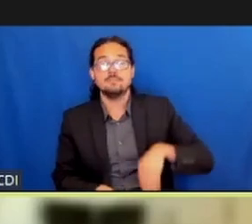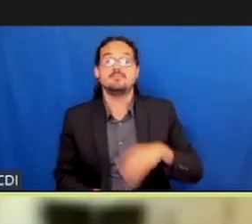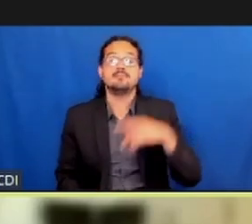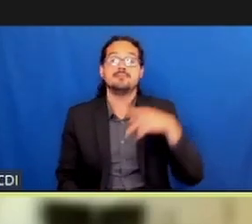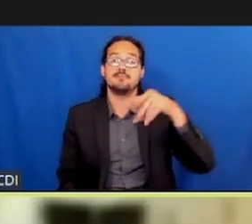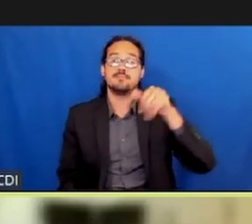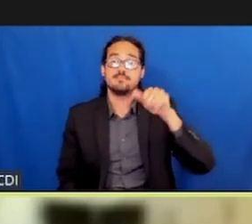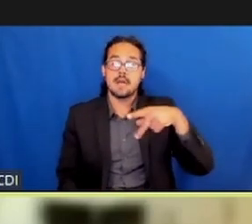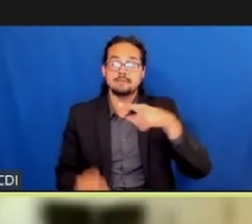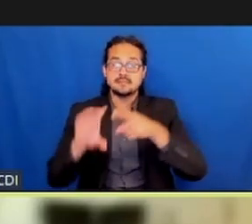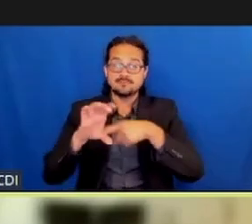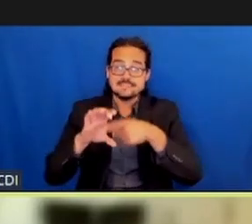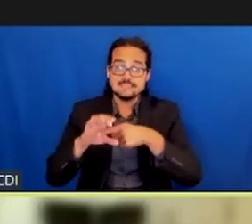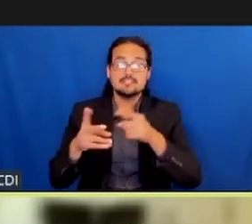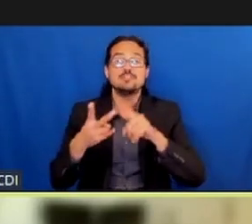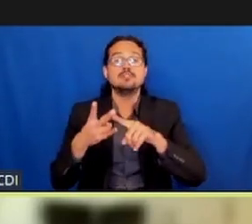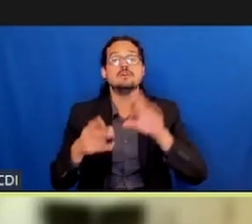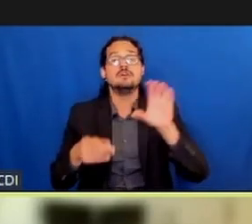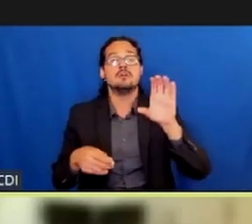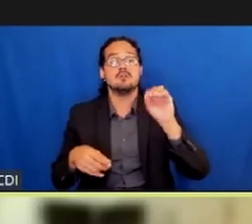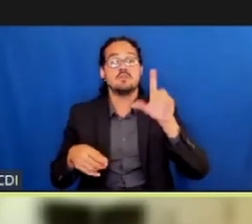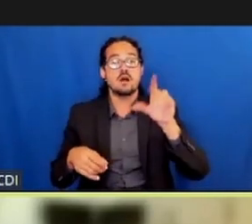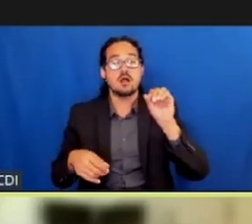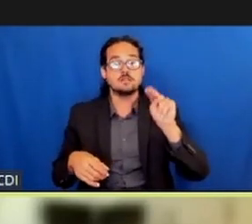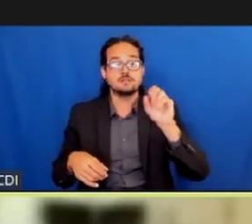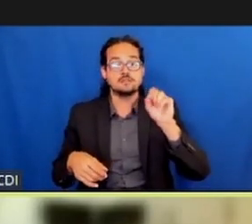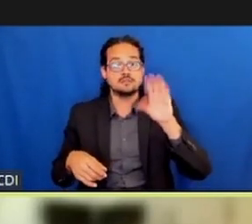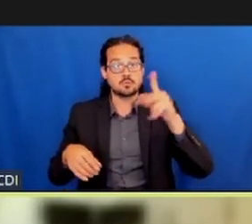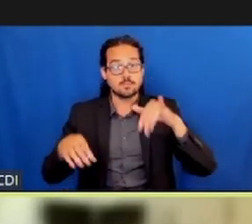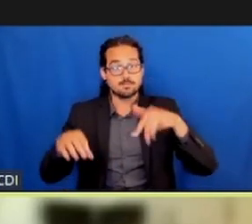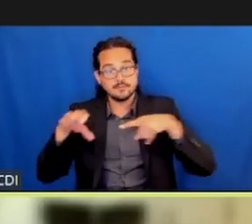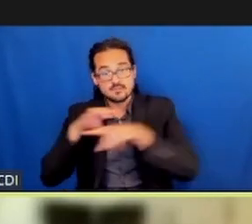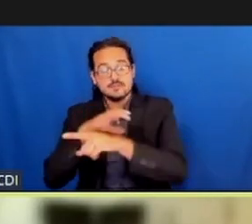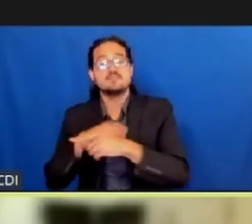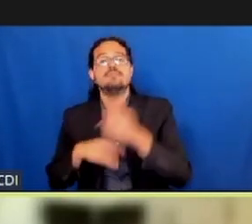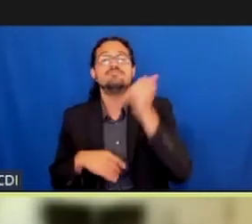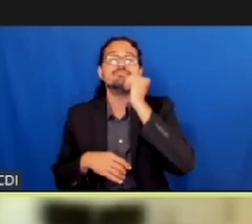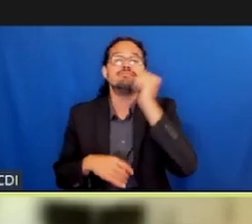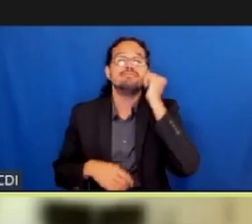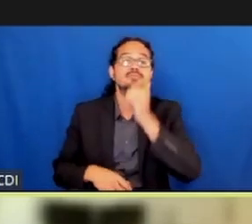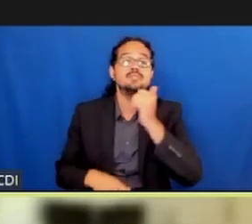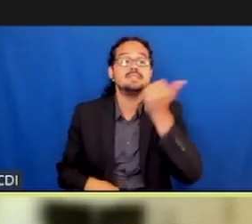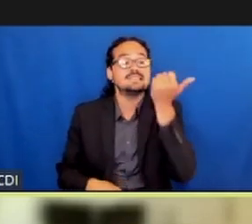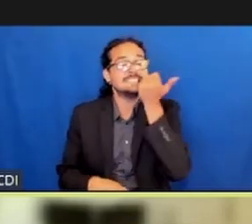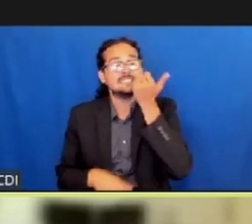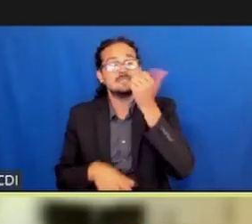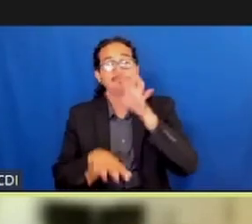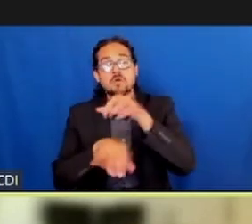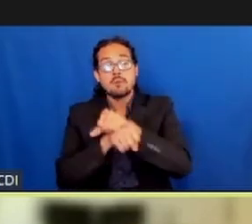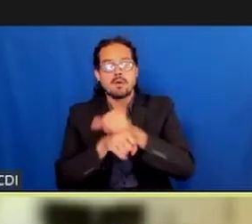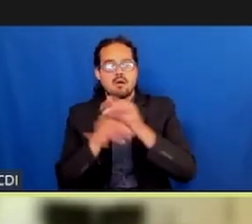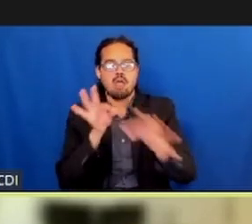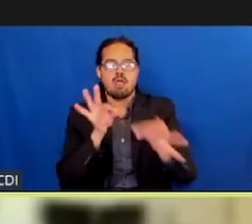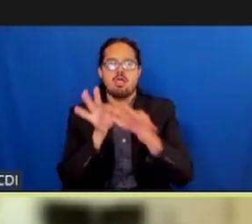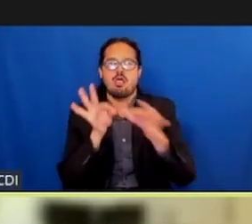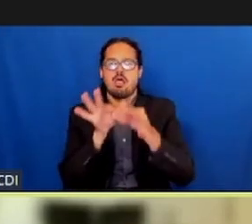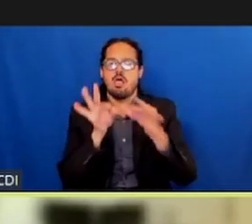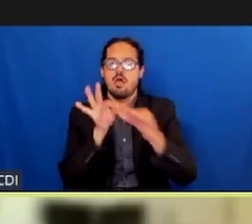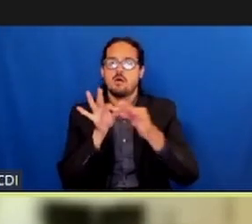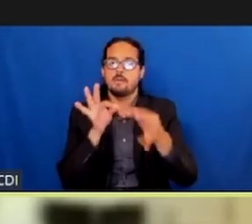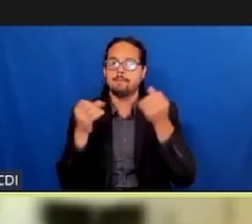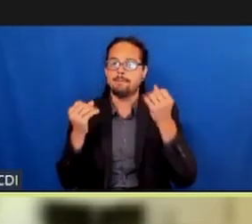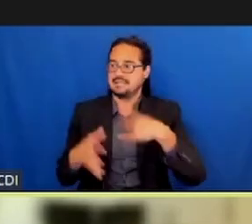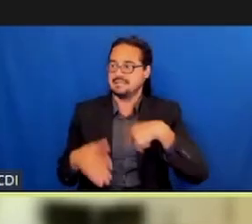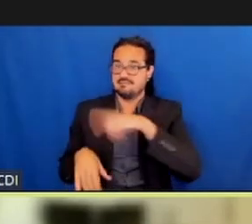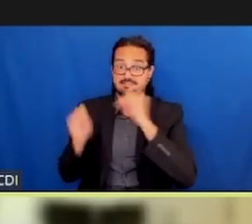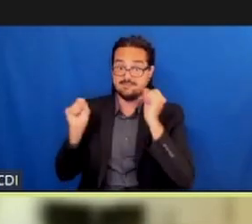even dental, routine dental care. Many of us exercised more. Some of us exercised less.